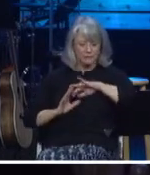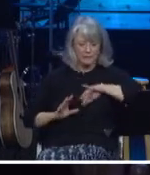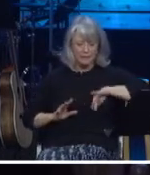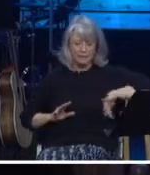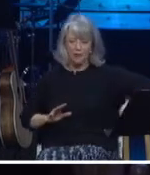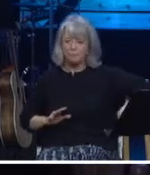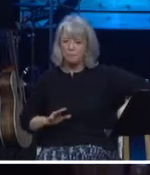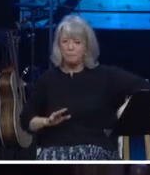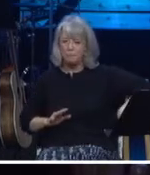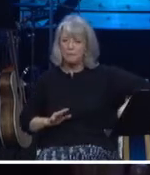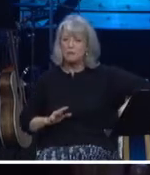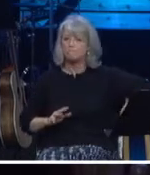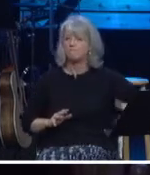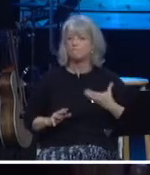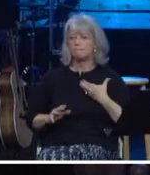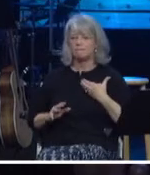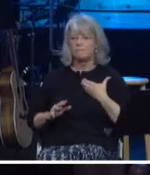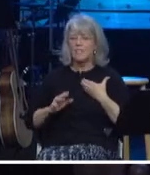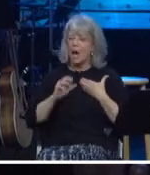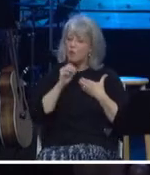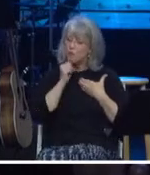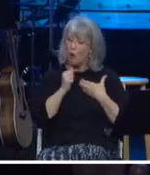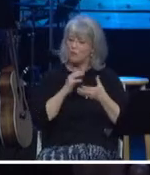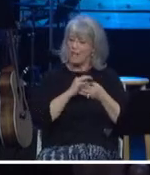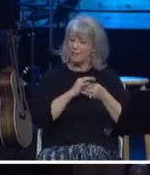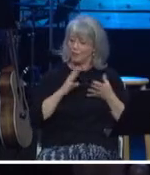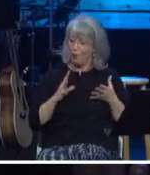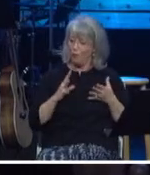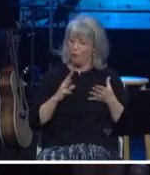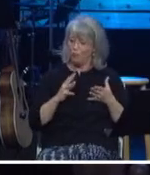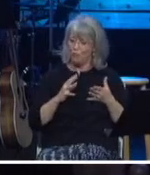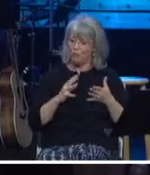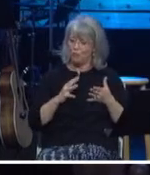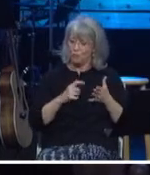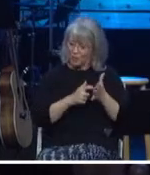But they will not do that. The cost is too high.